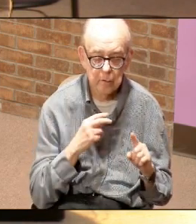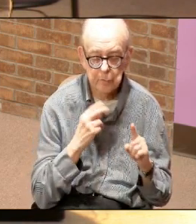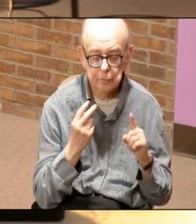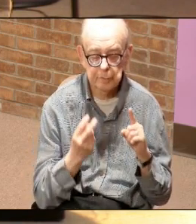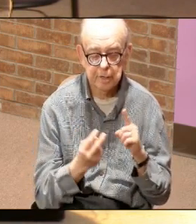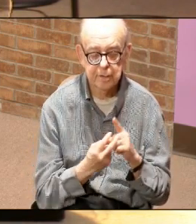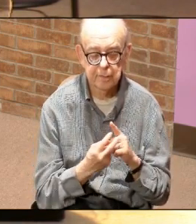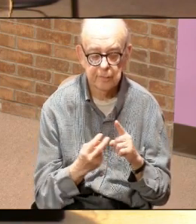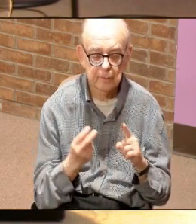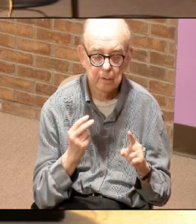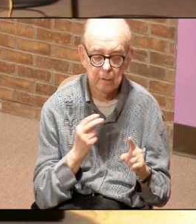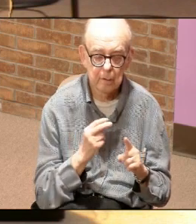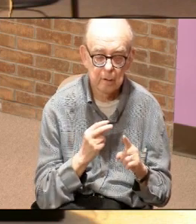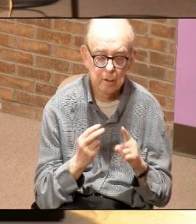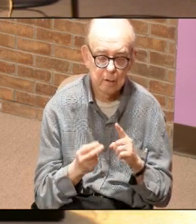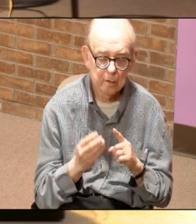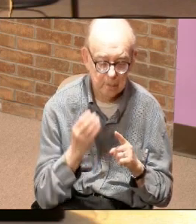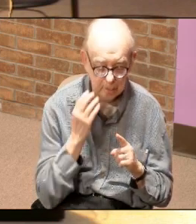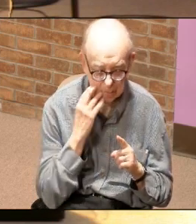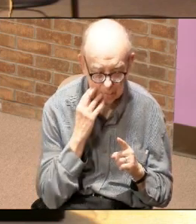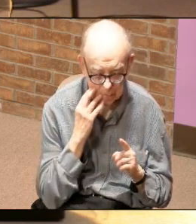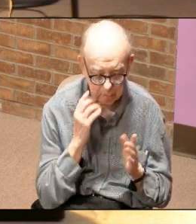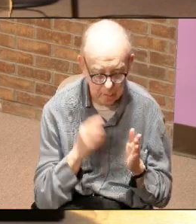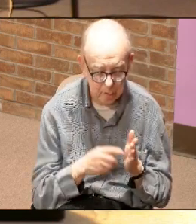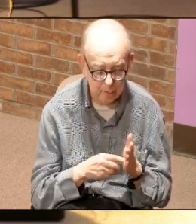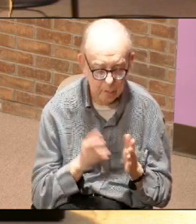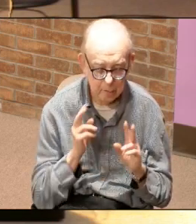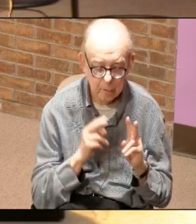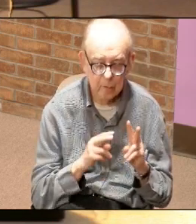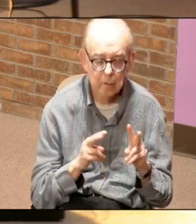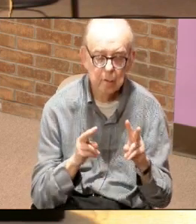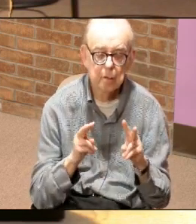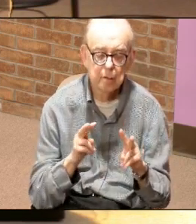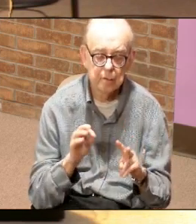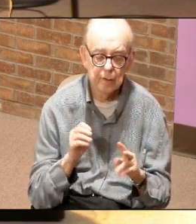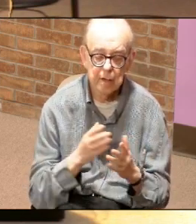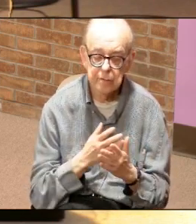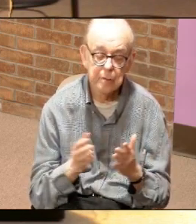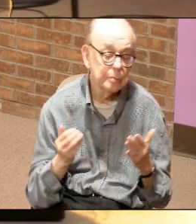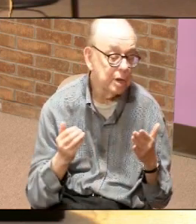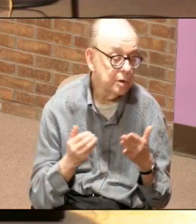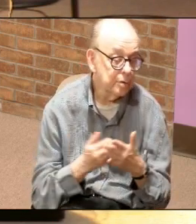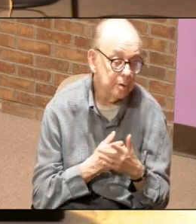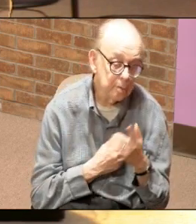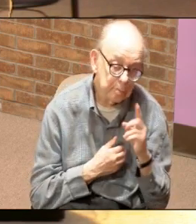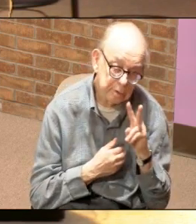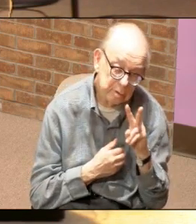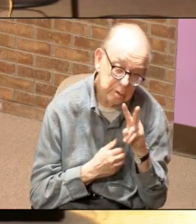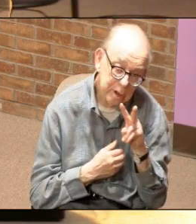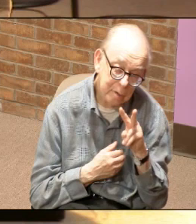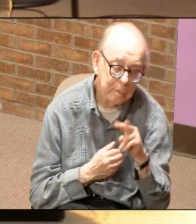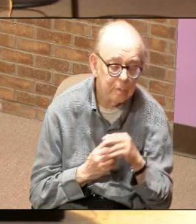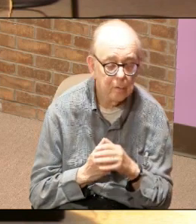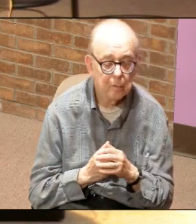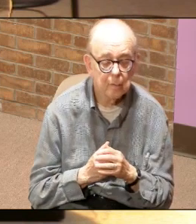perspective. Do you notice that every time you look up, you find something new?